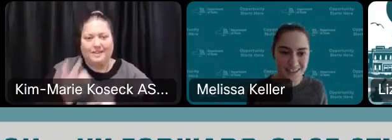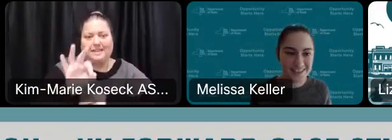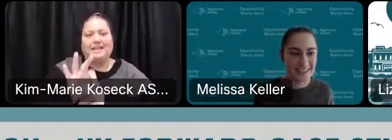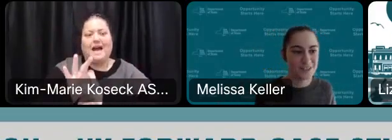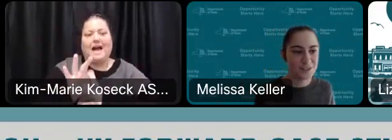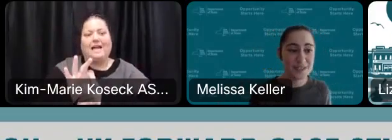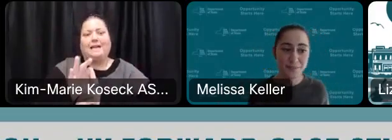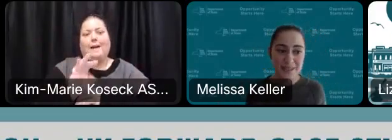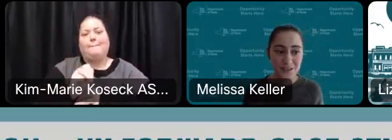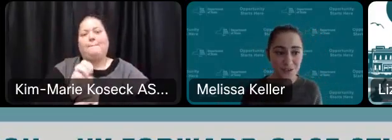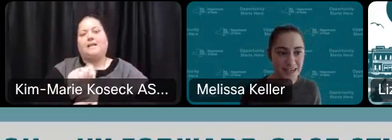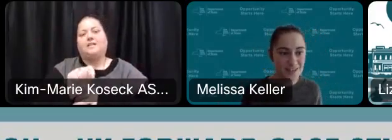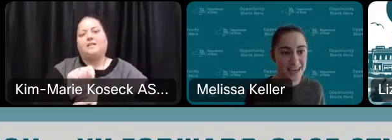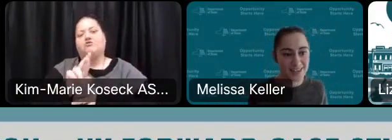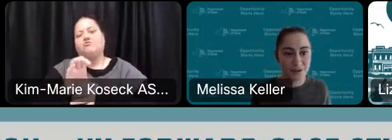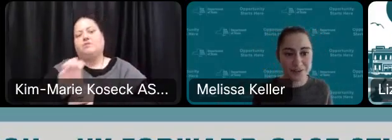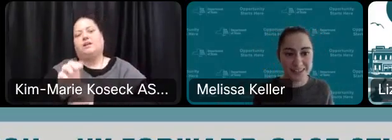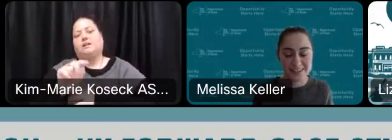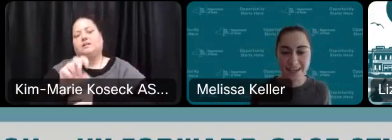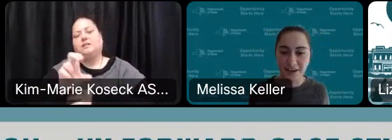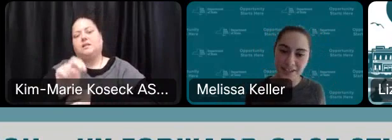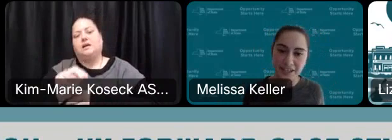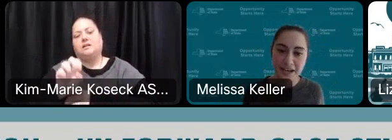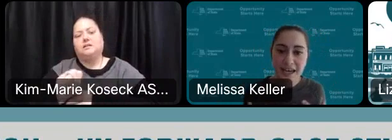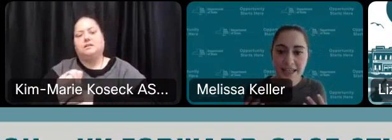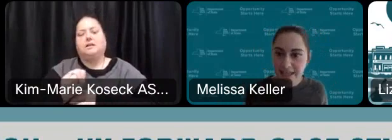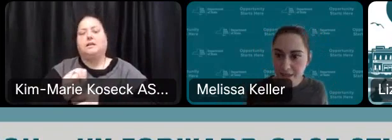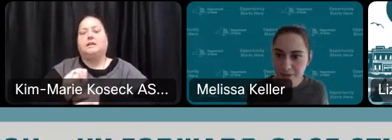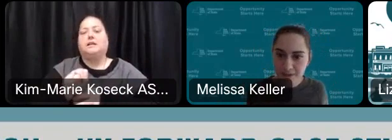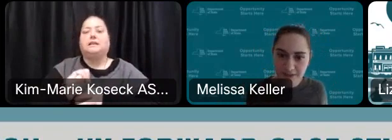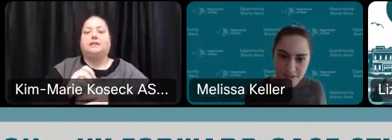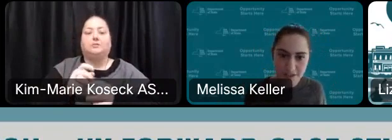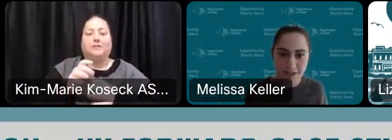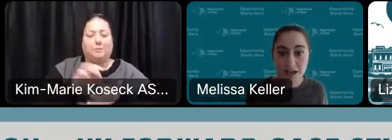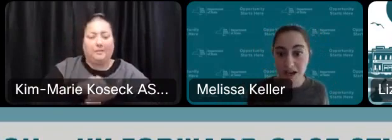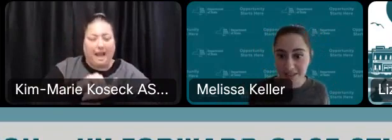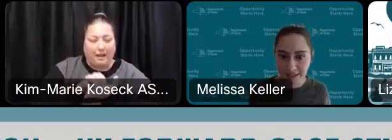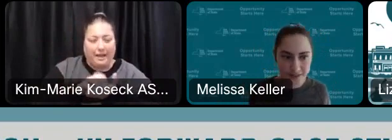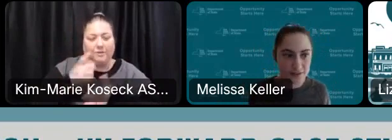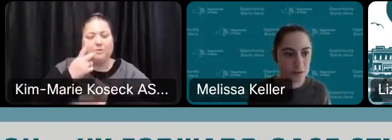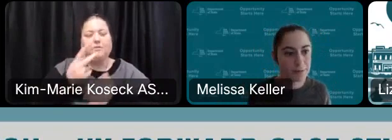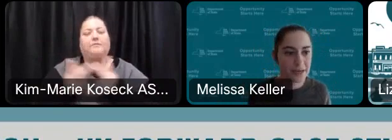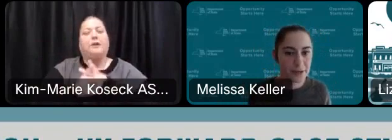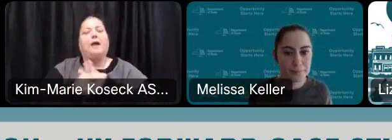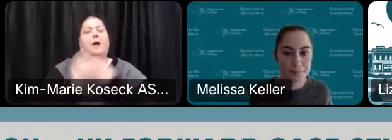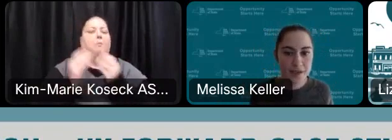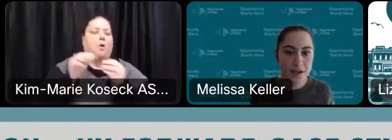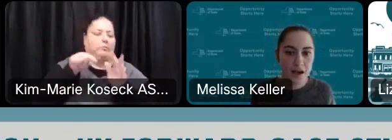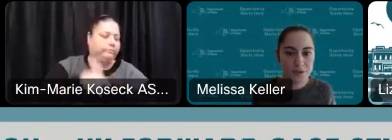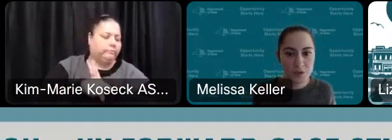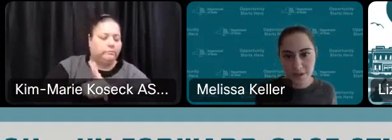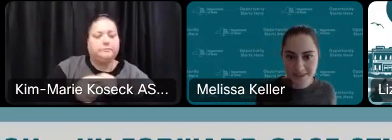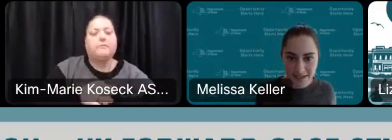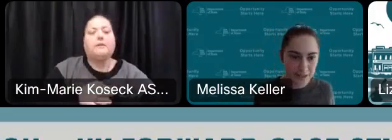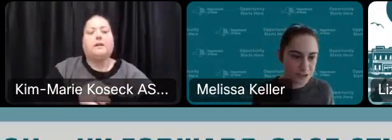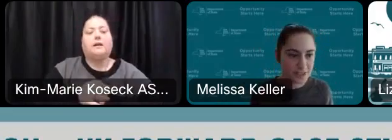tons into EPA's greenhouse gas equivalencies calculator to kind of put this into context a little bit better.